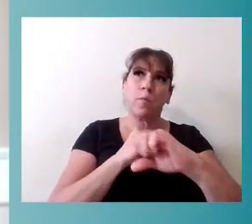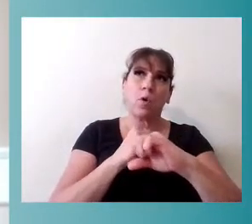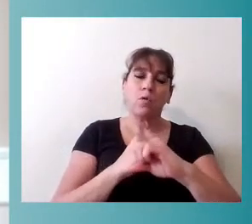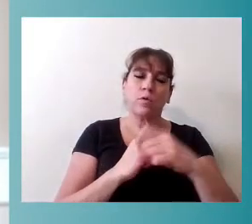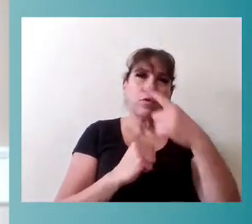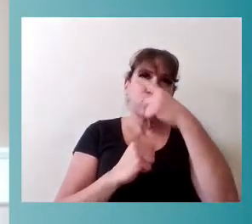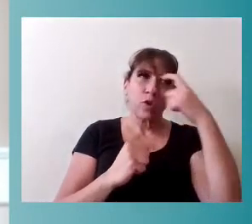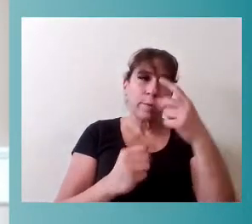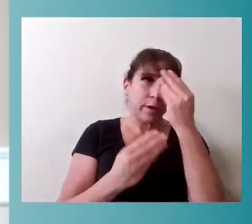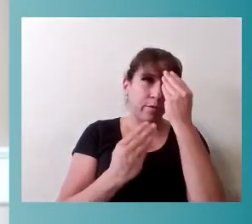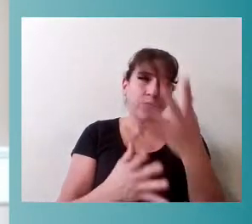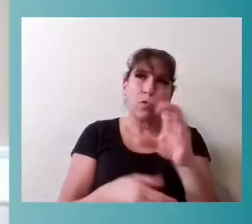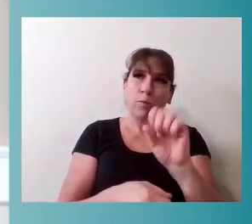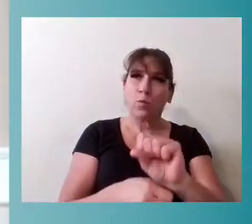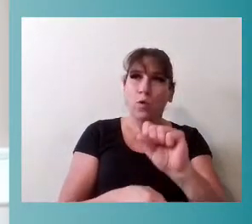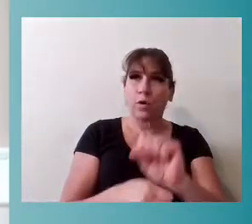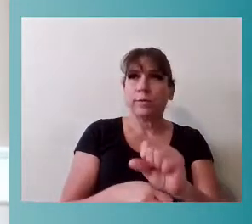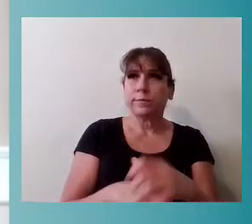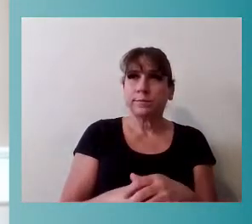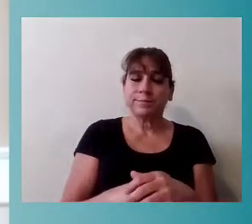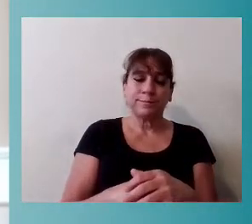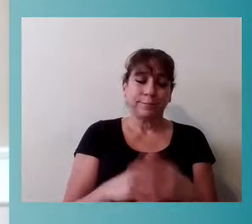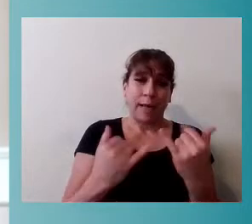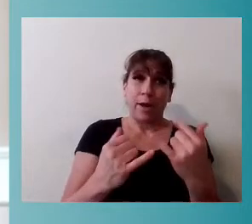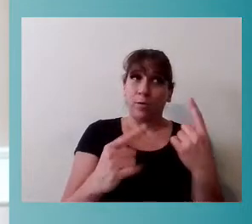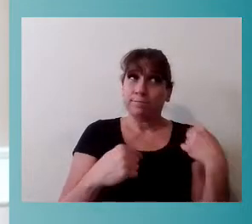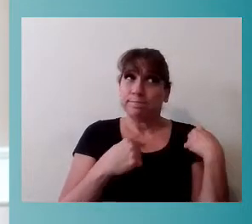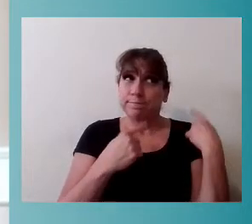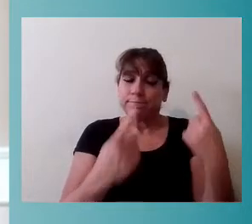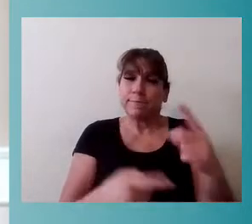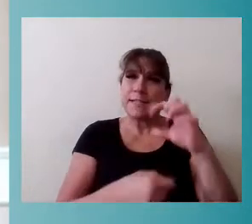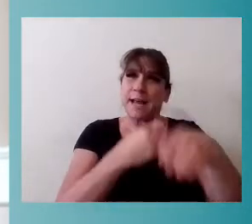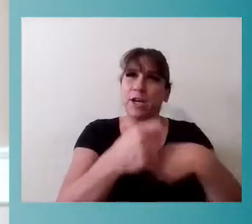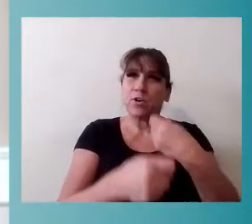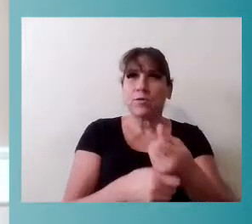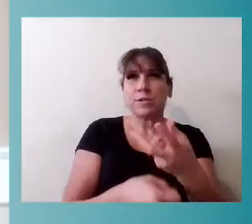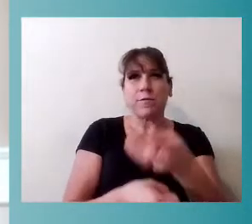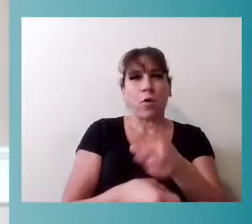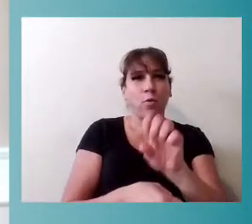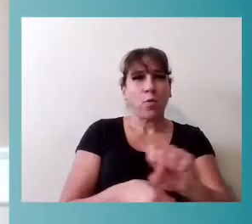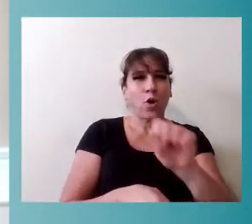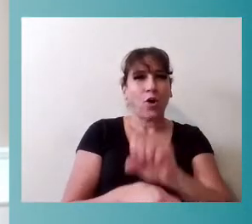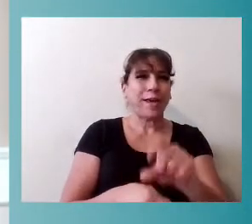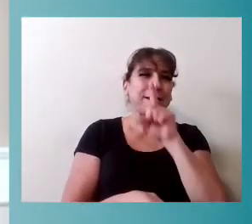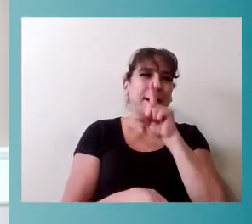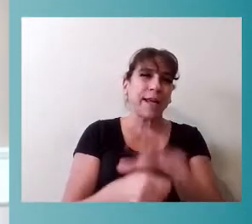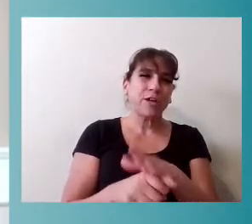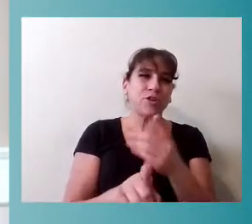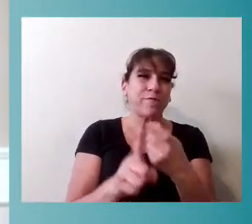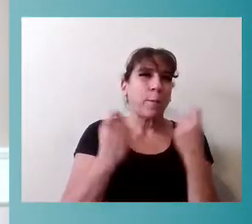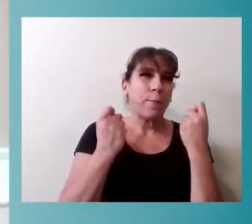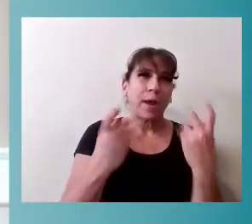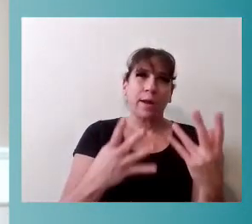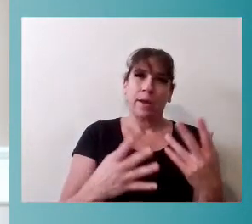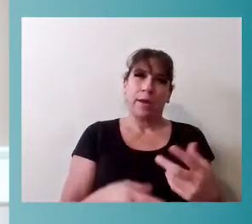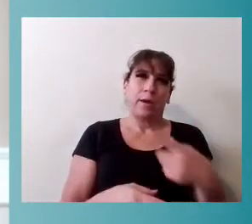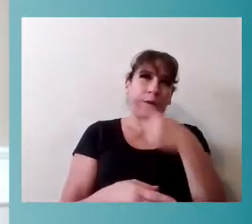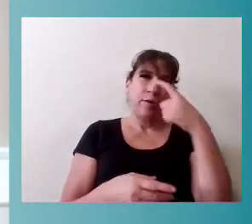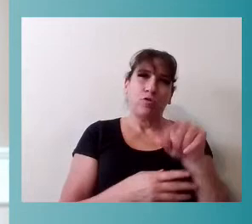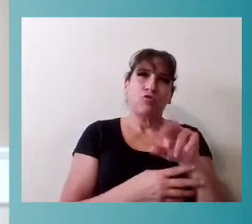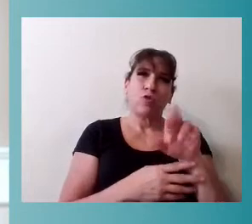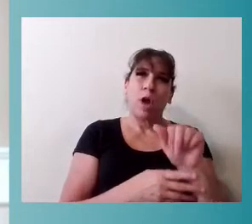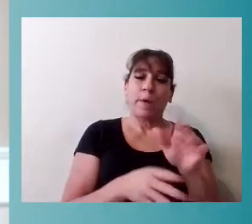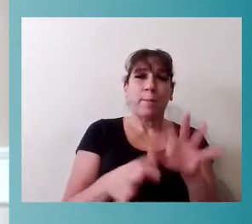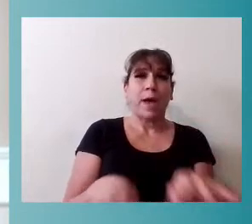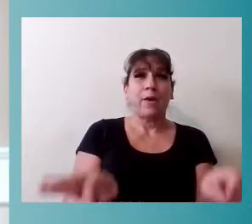trauma-informed work. Fast forward through 10 years of hard work and dedication from many, and Trauma Matters Delaware serves